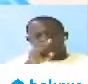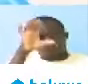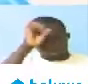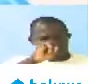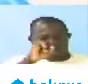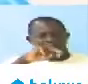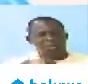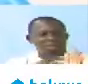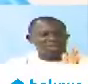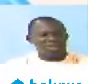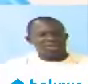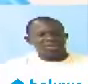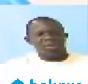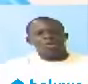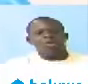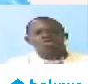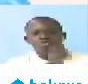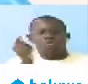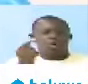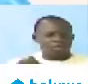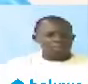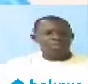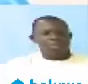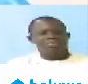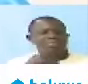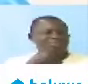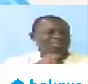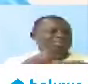be that you guys were